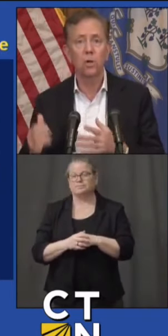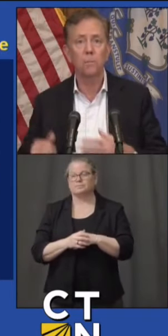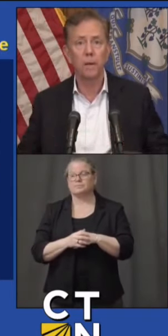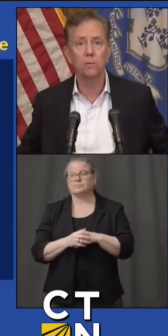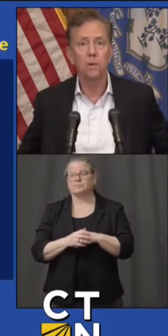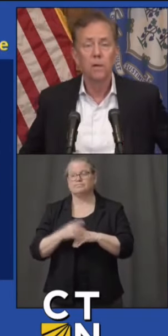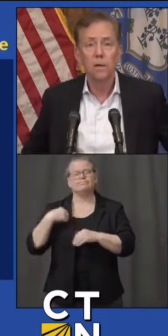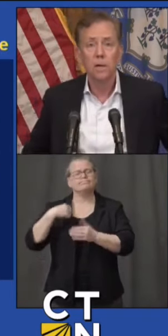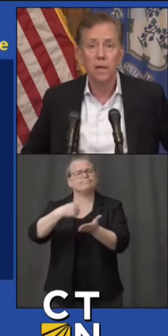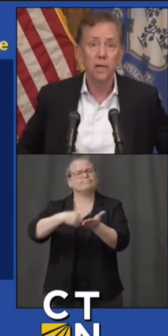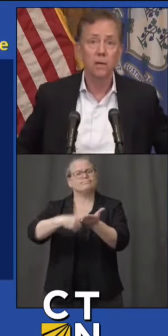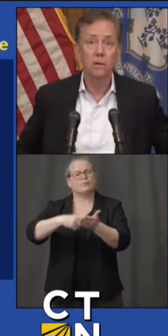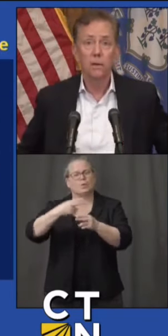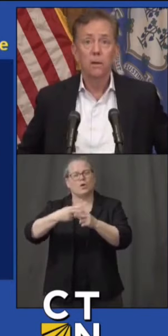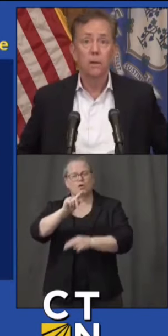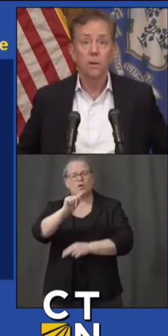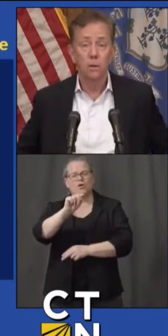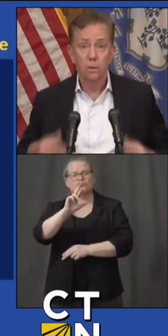all about